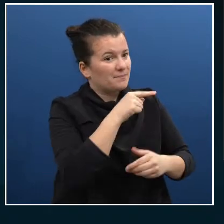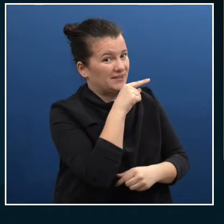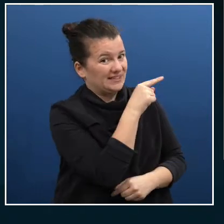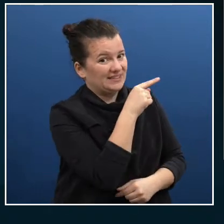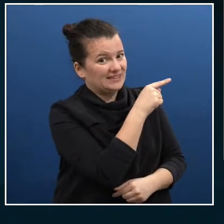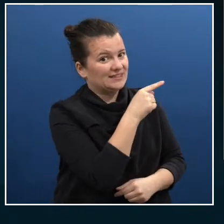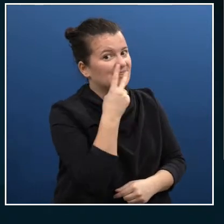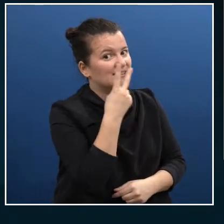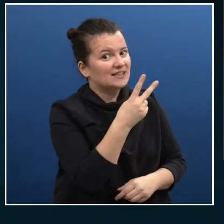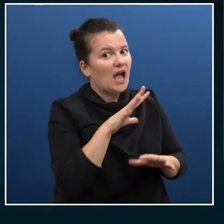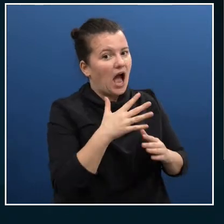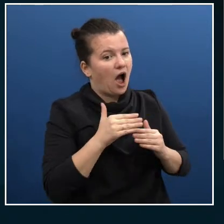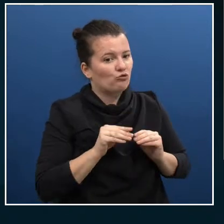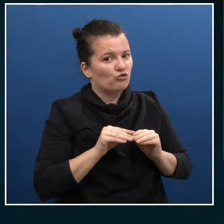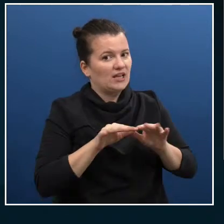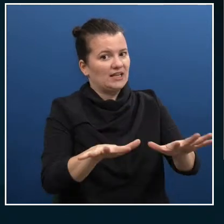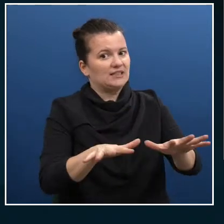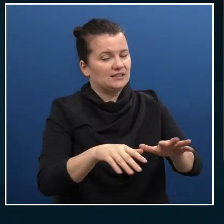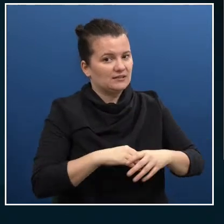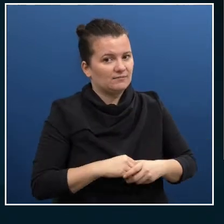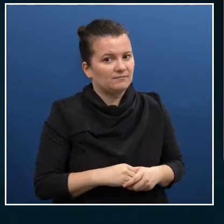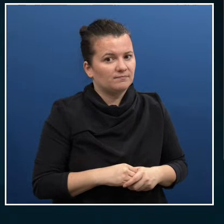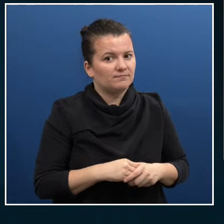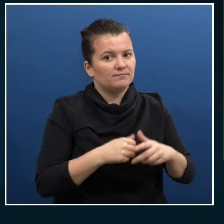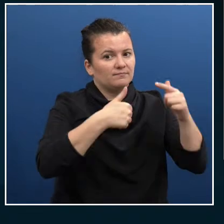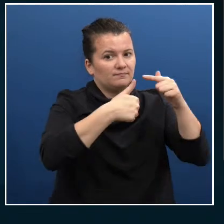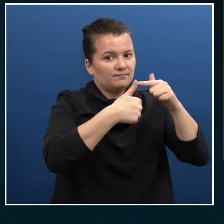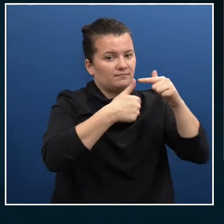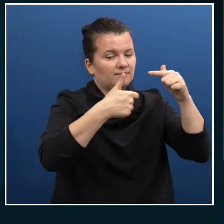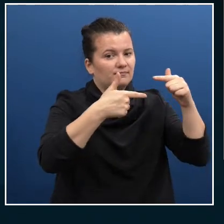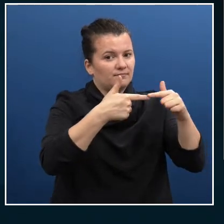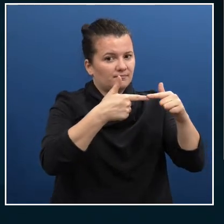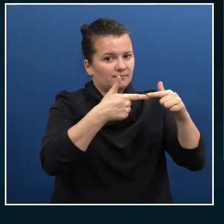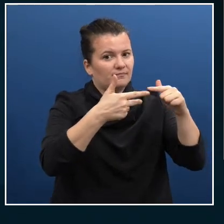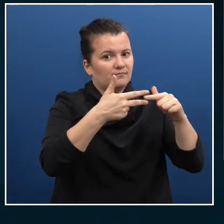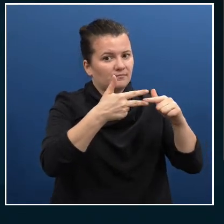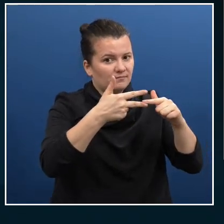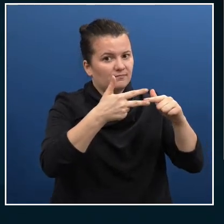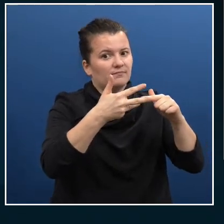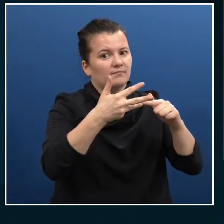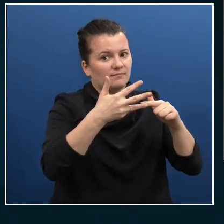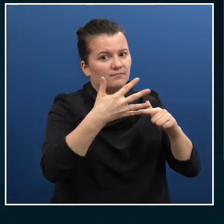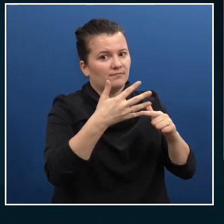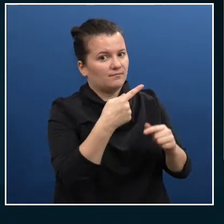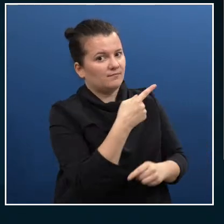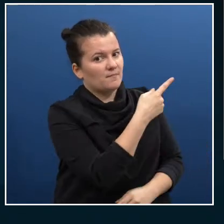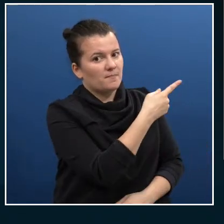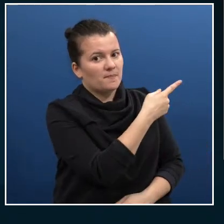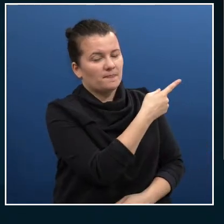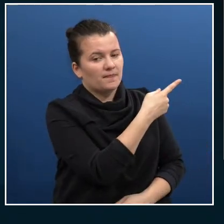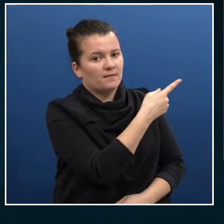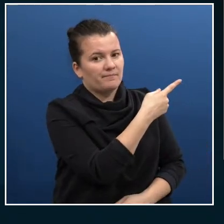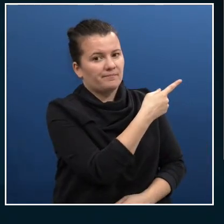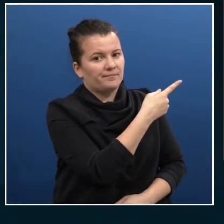pipeline. So I install the Hugo Extended, I check for version, build the site, then copy it to a